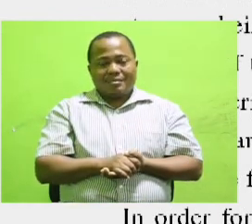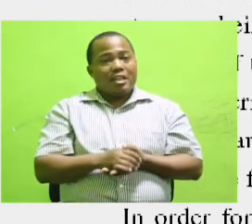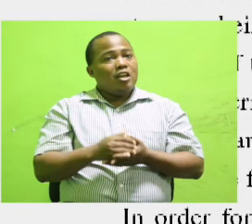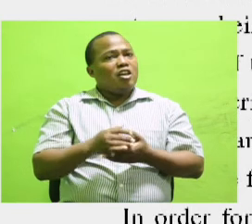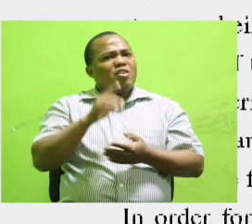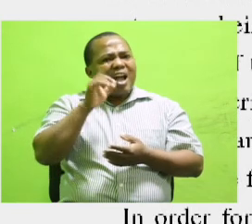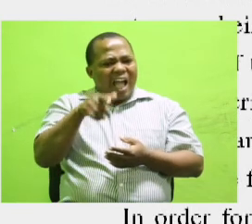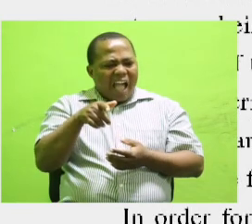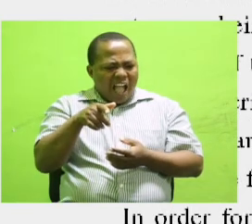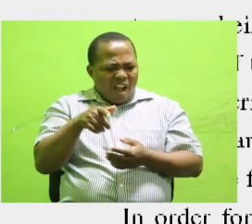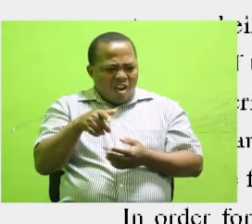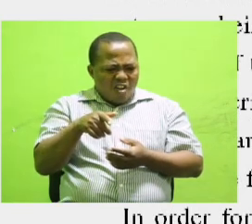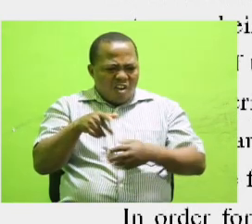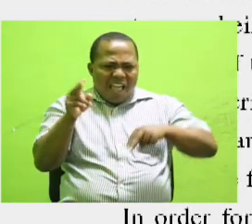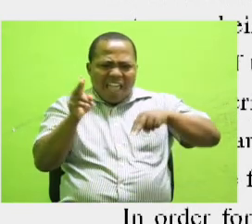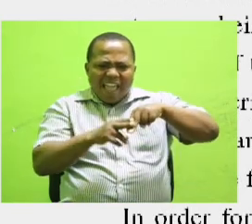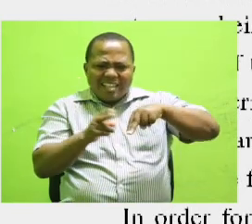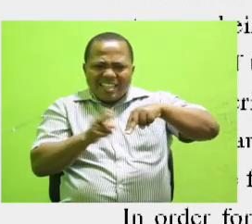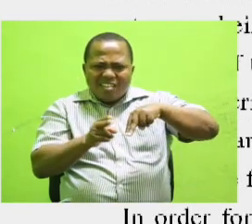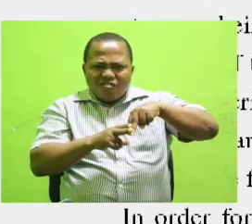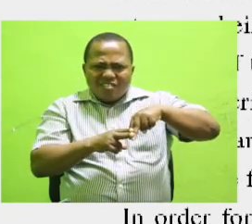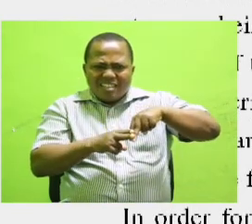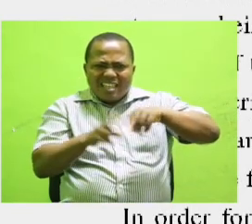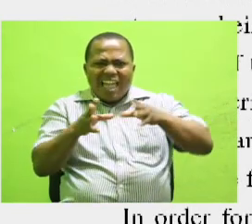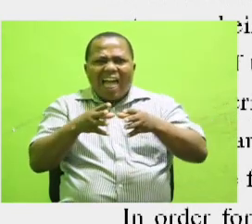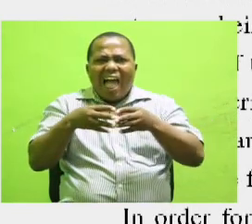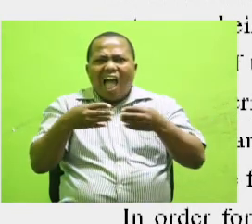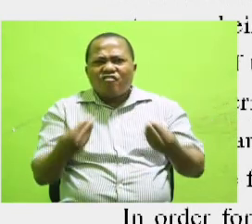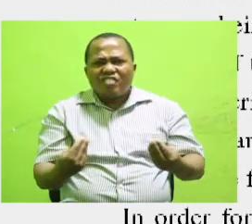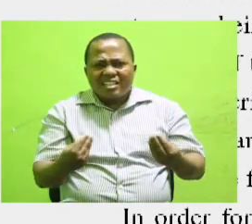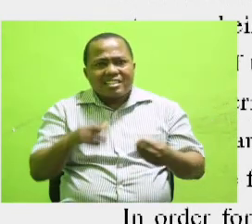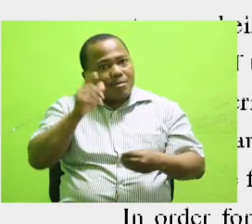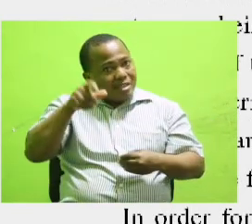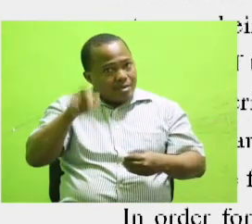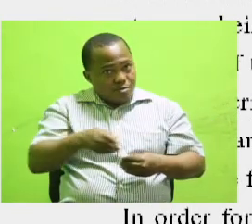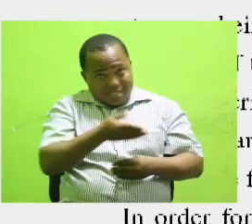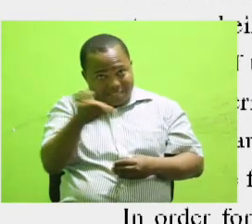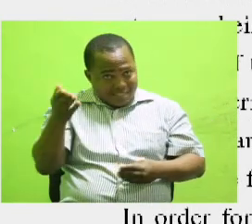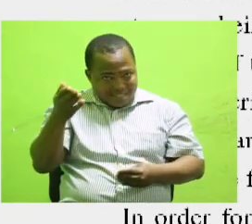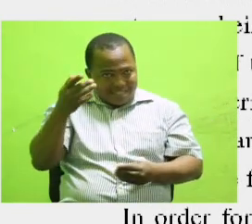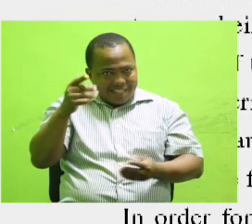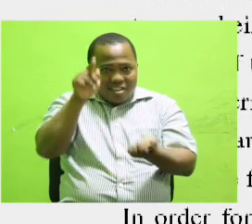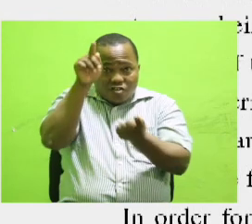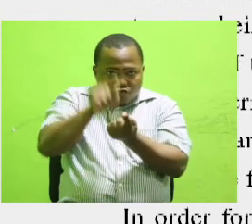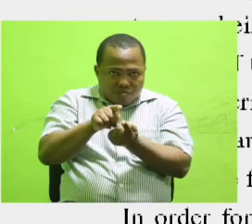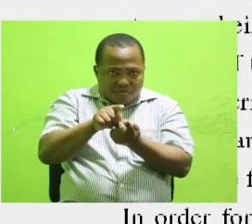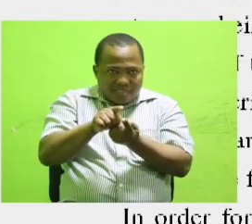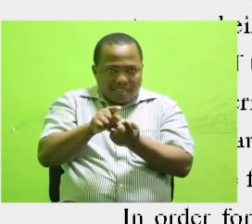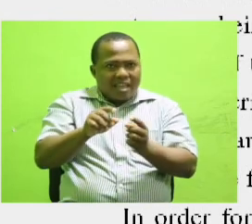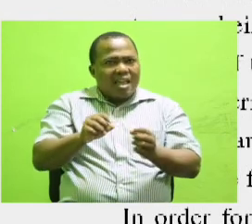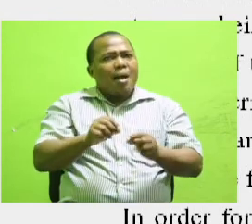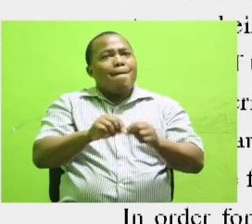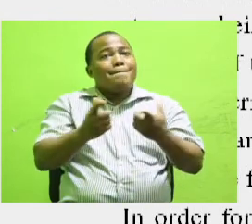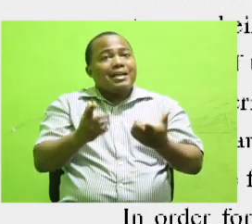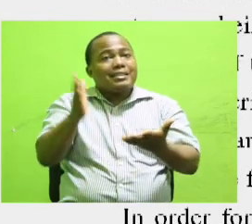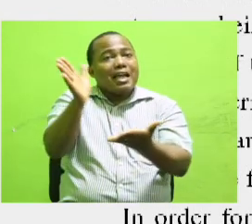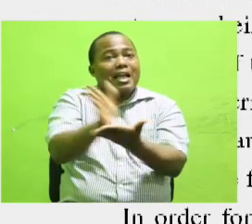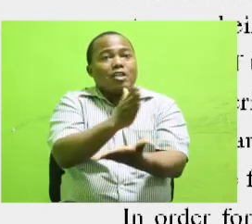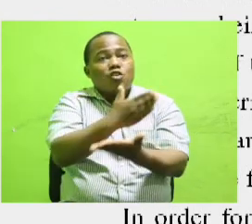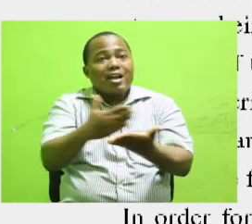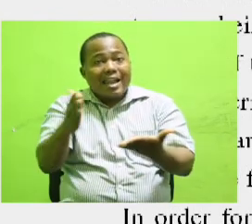how HIV AIDS affects people. But you should categorize it, as